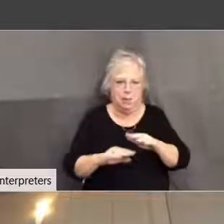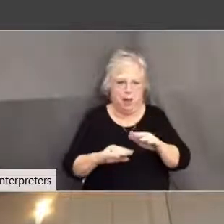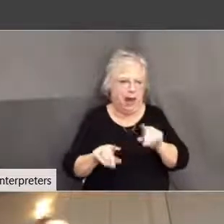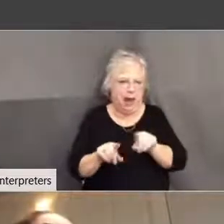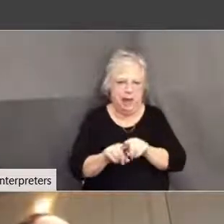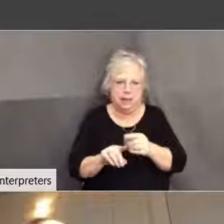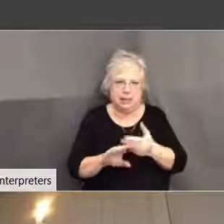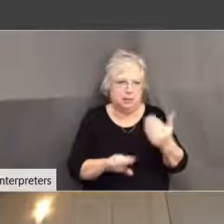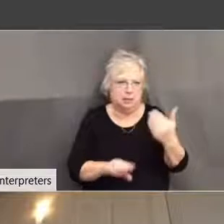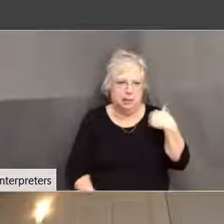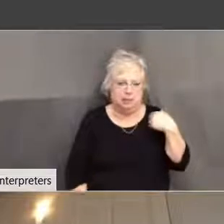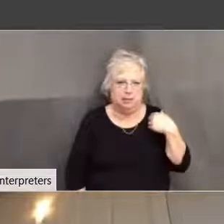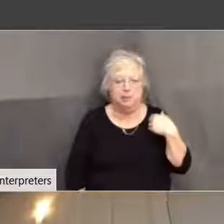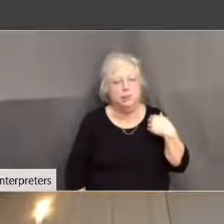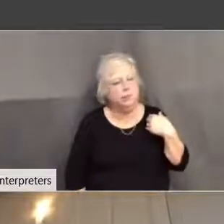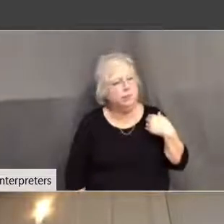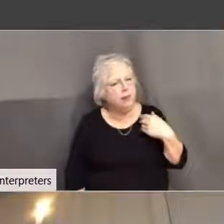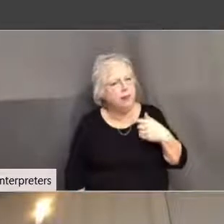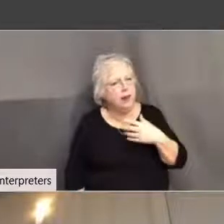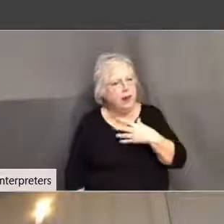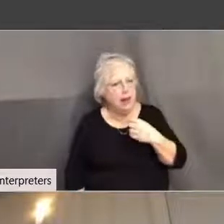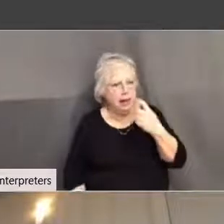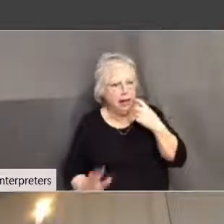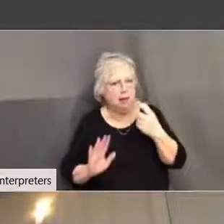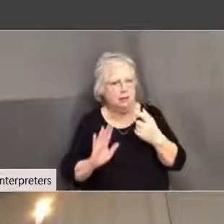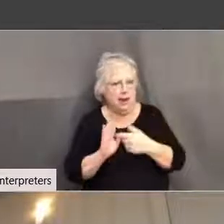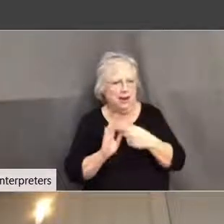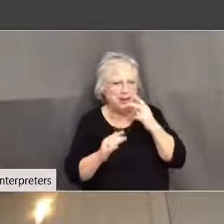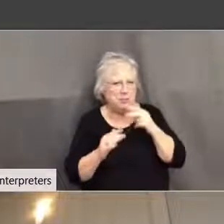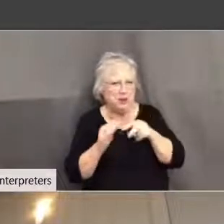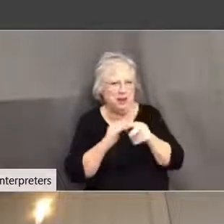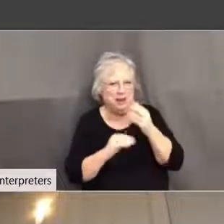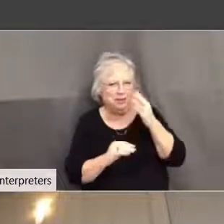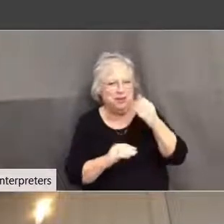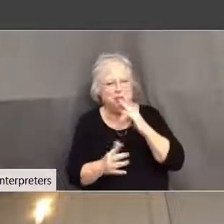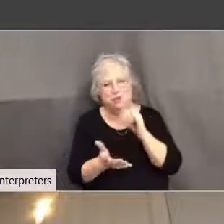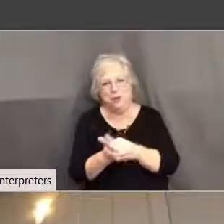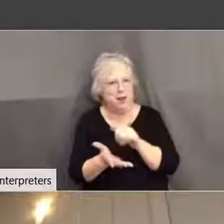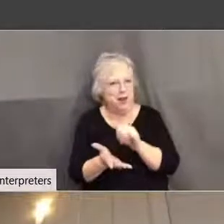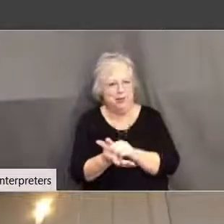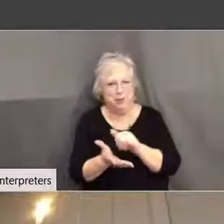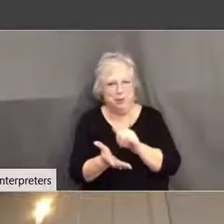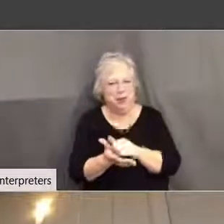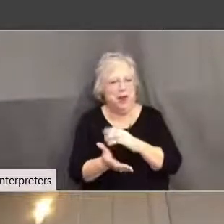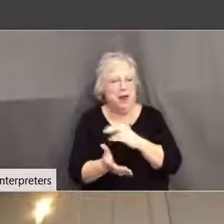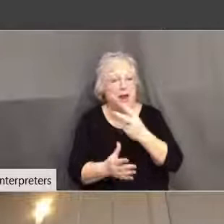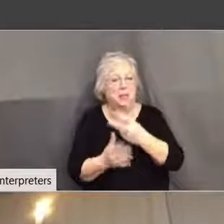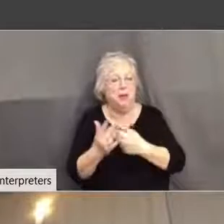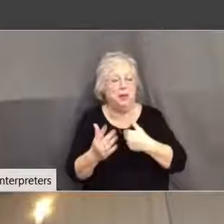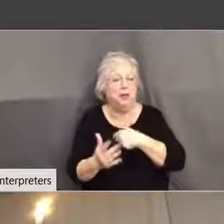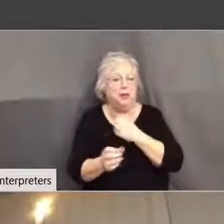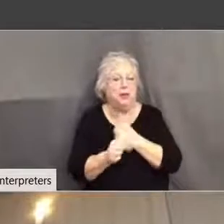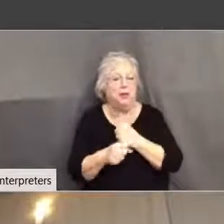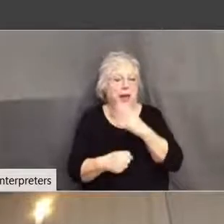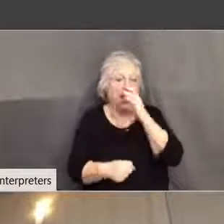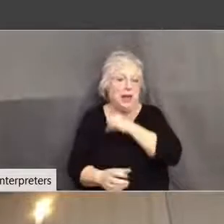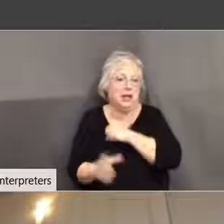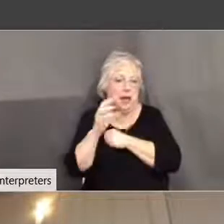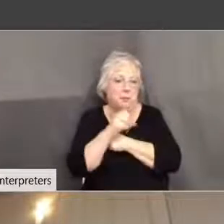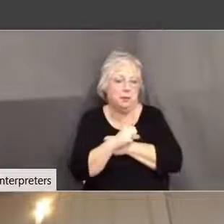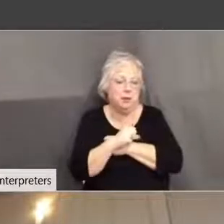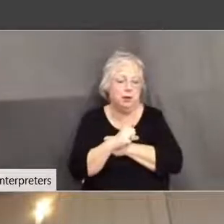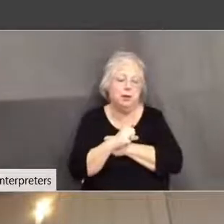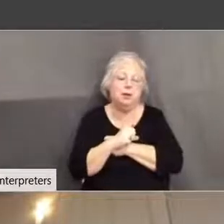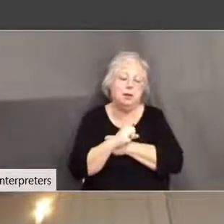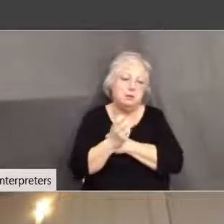Well, I recognize predicting the future is impossible, and both of us are making assumptions here, but looking